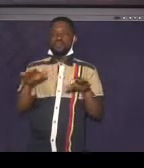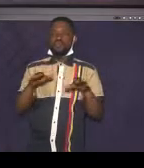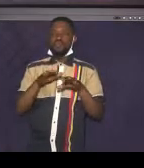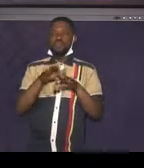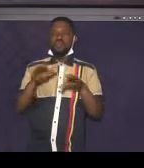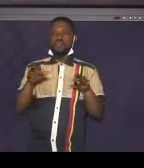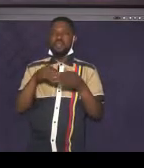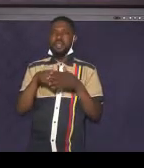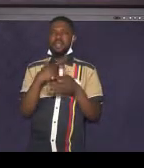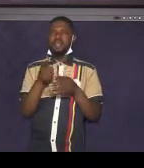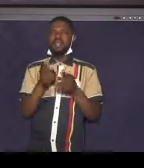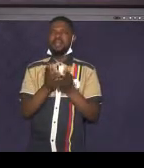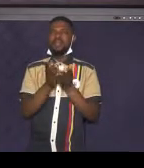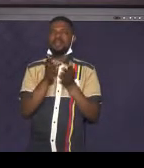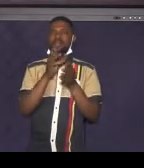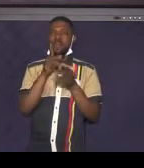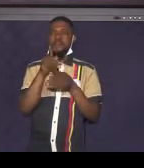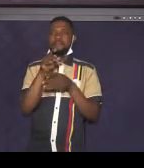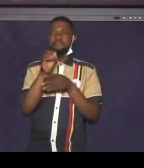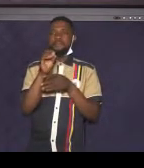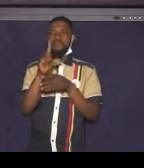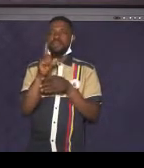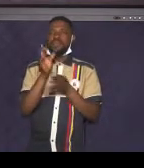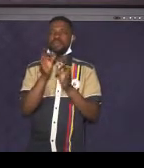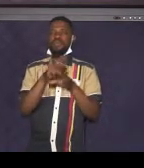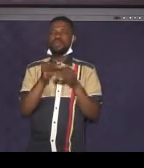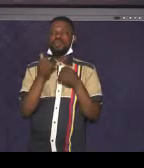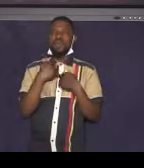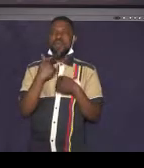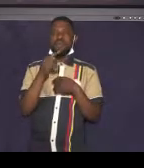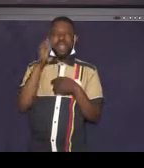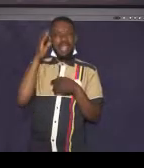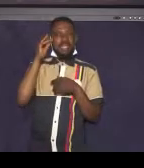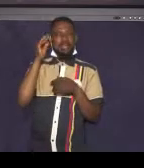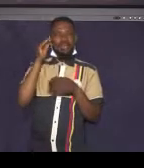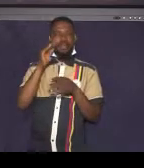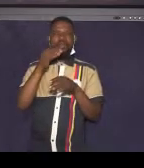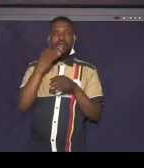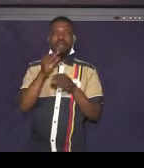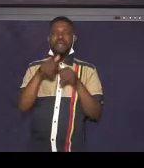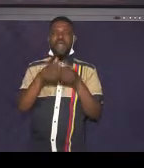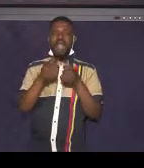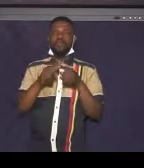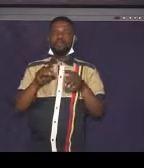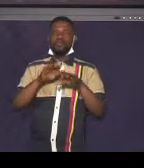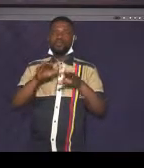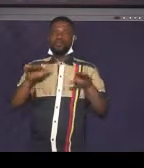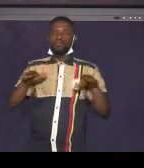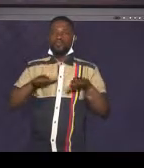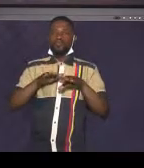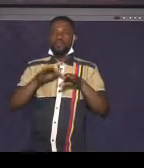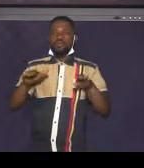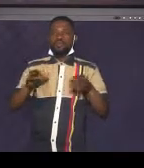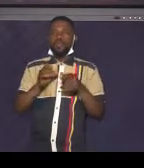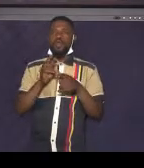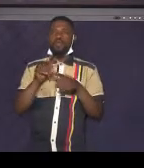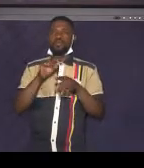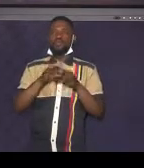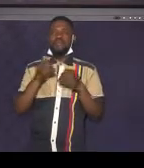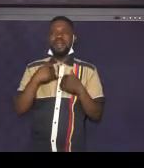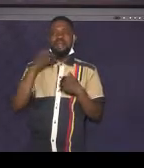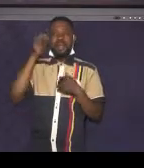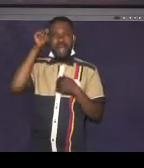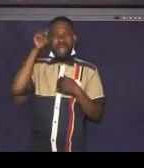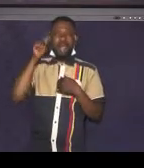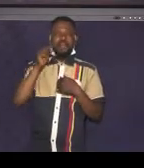any pool if you don't have the experience of how to swim, or we don't have adults guiding you in